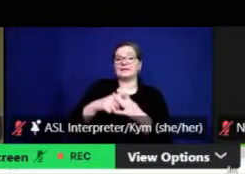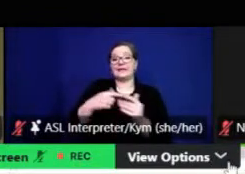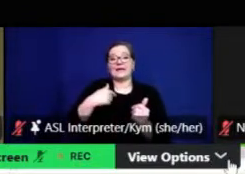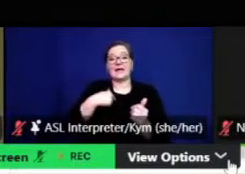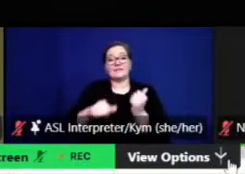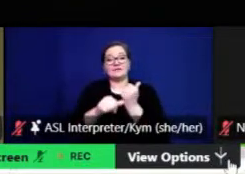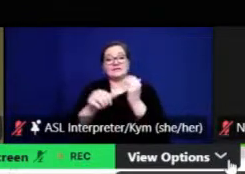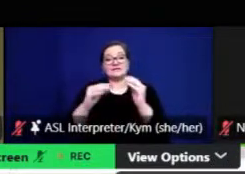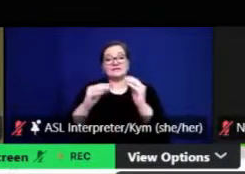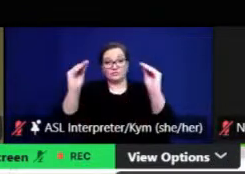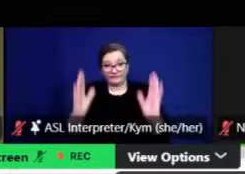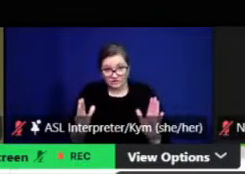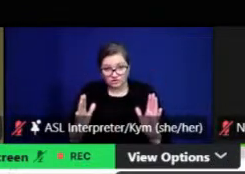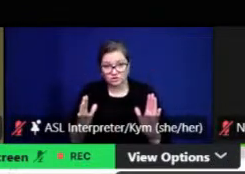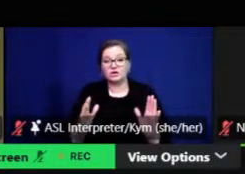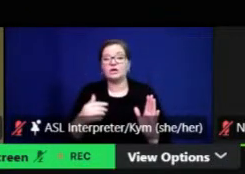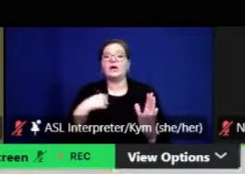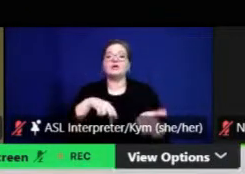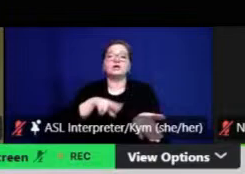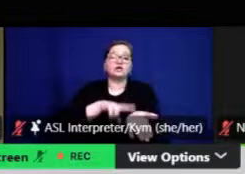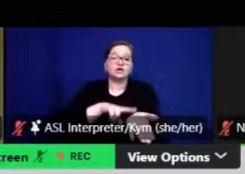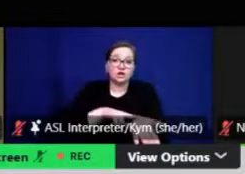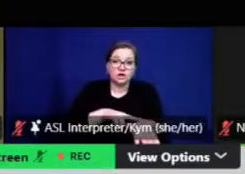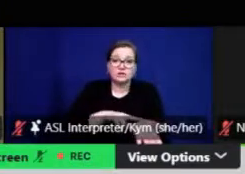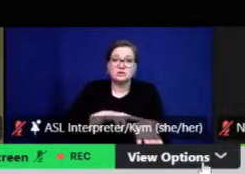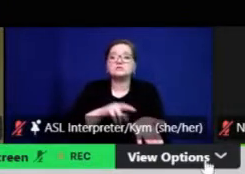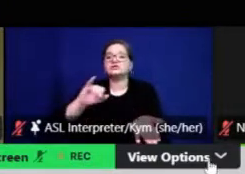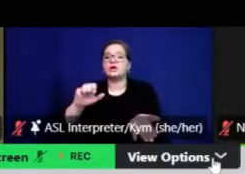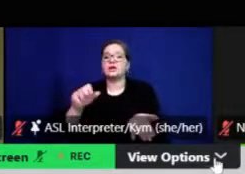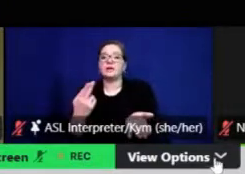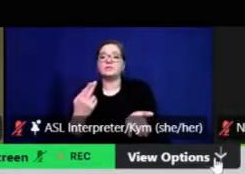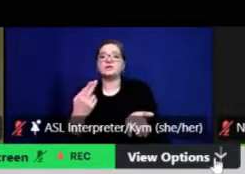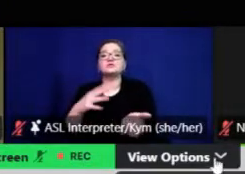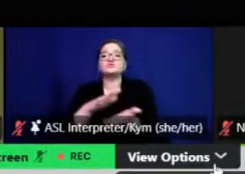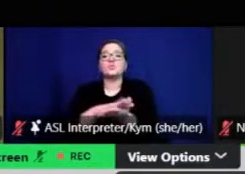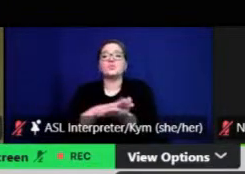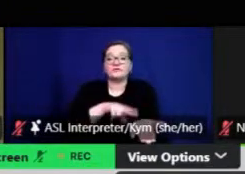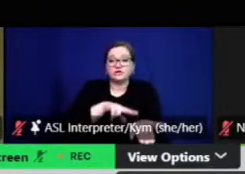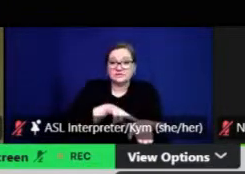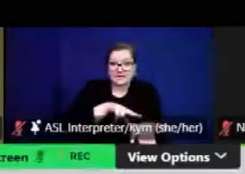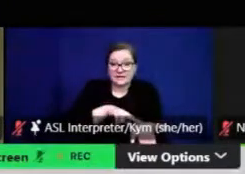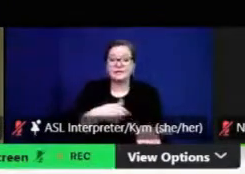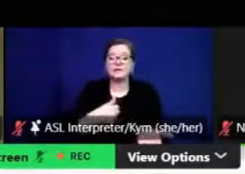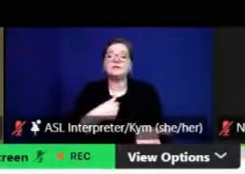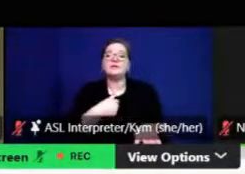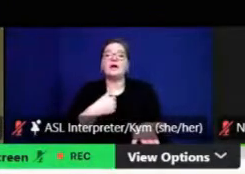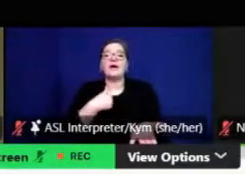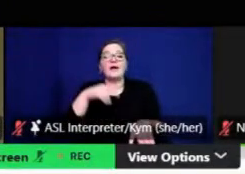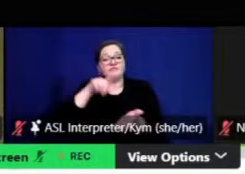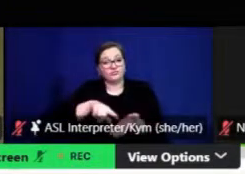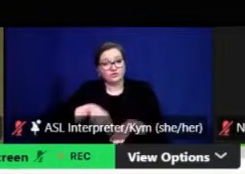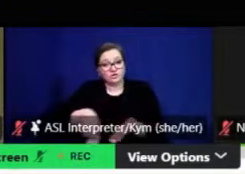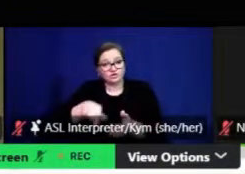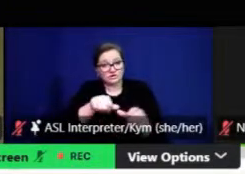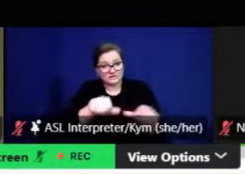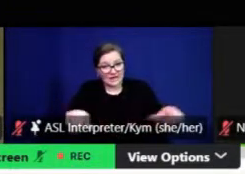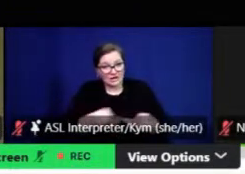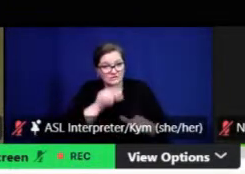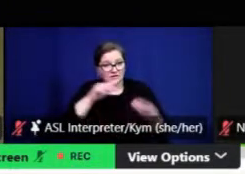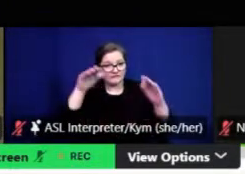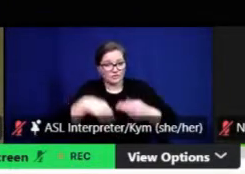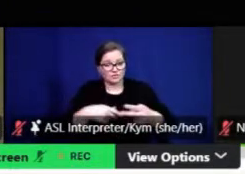assistant professor and a nurse at Johns Hopkins School of Nursing. And I have a research area that focuses on two